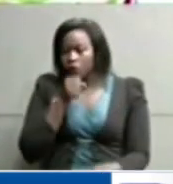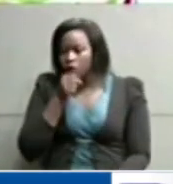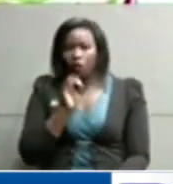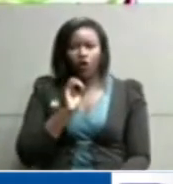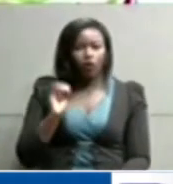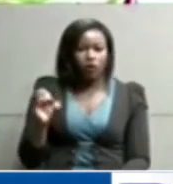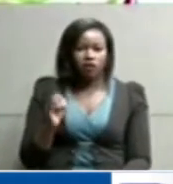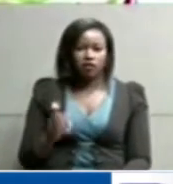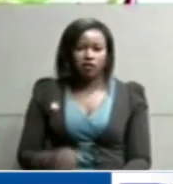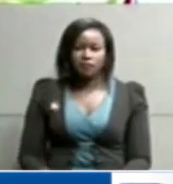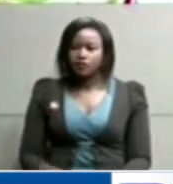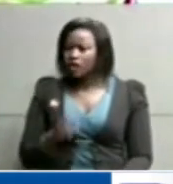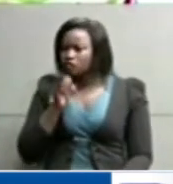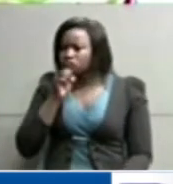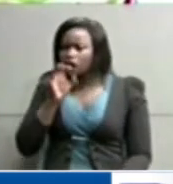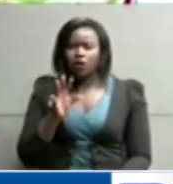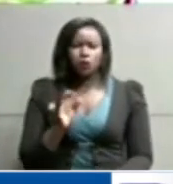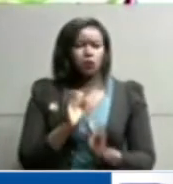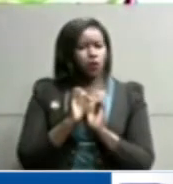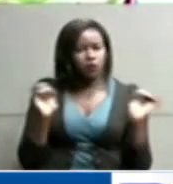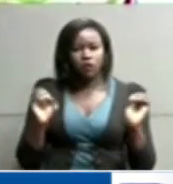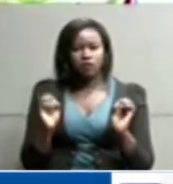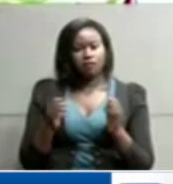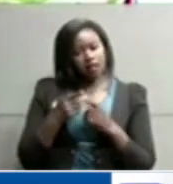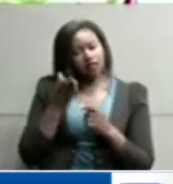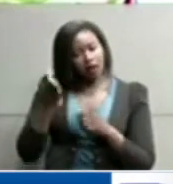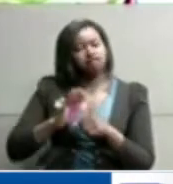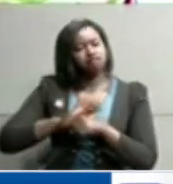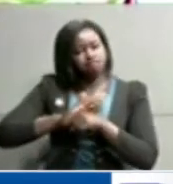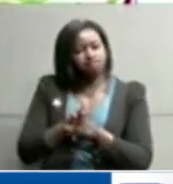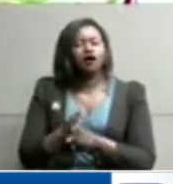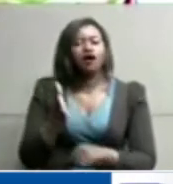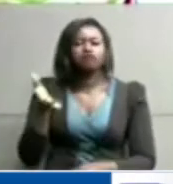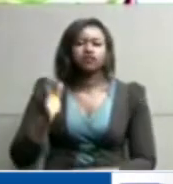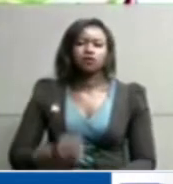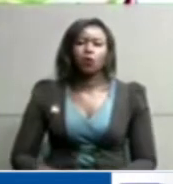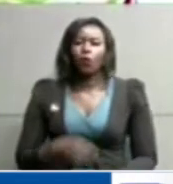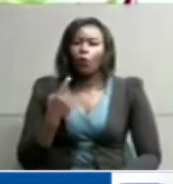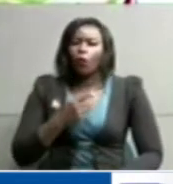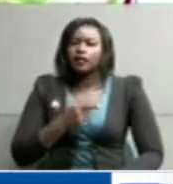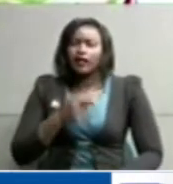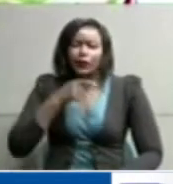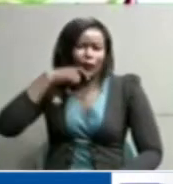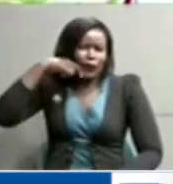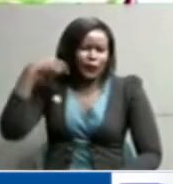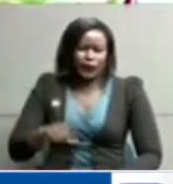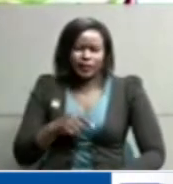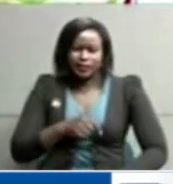Because he was not sneezing, he was not coughing, but he had temperature.